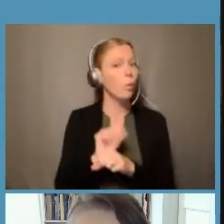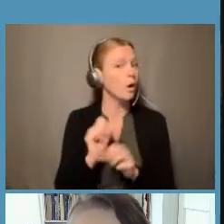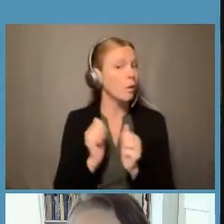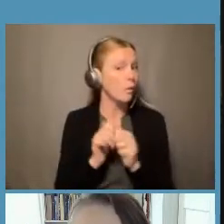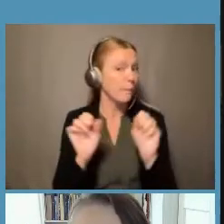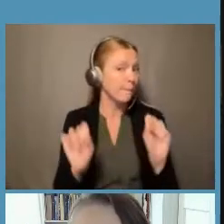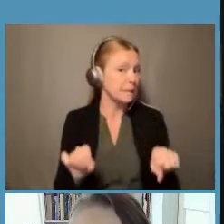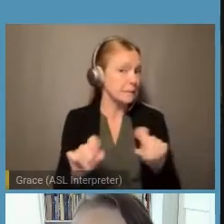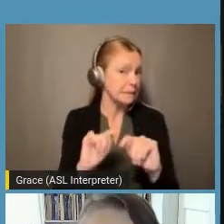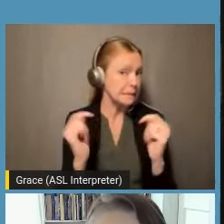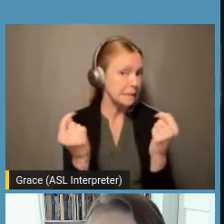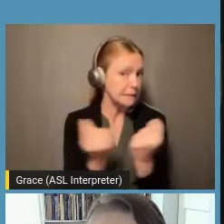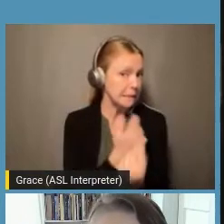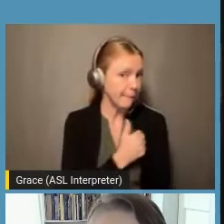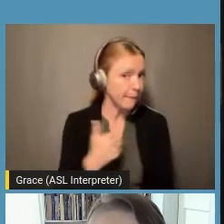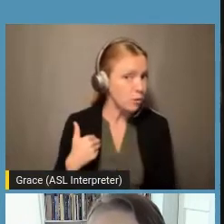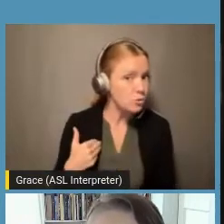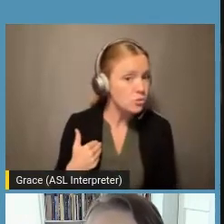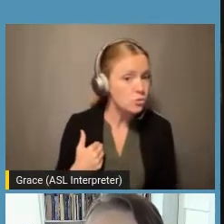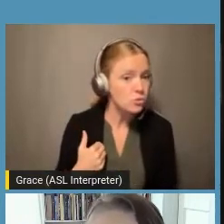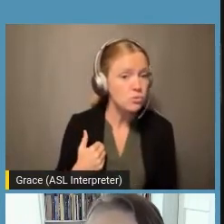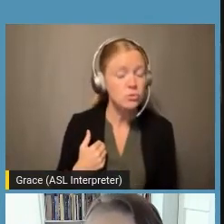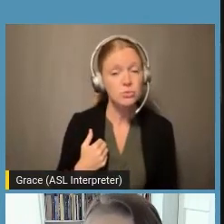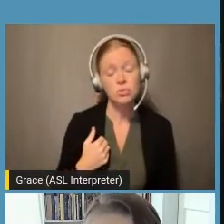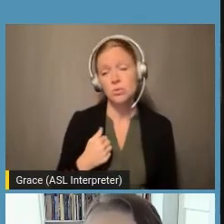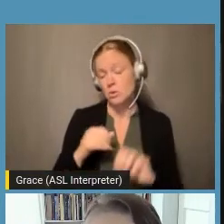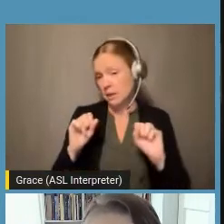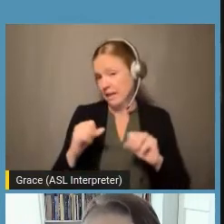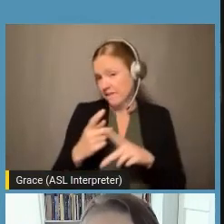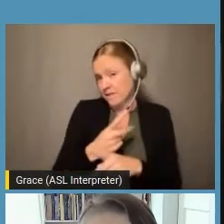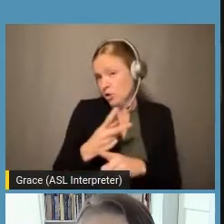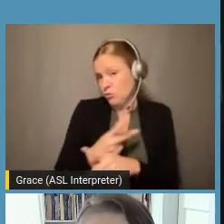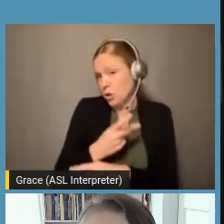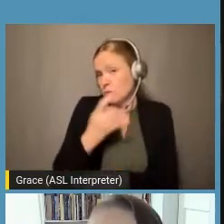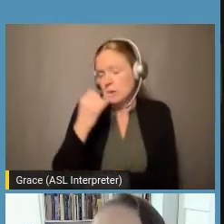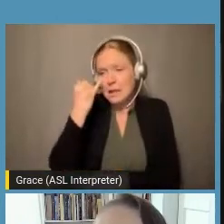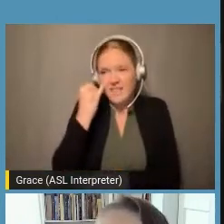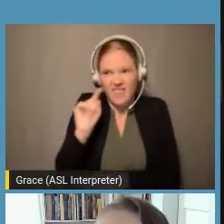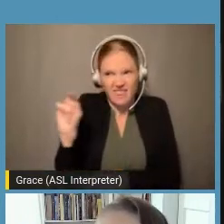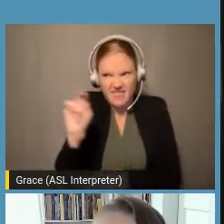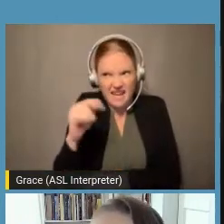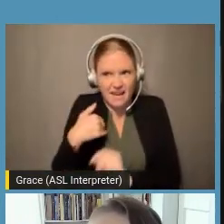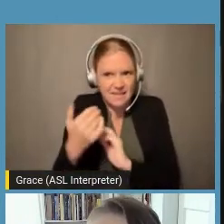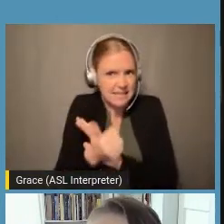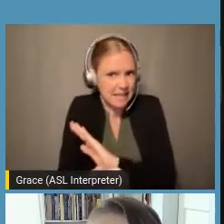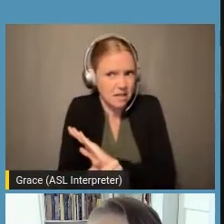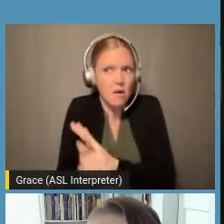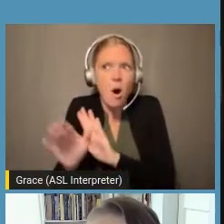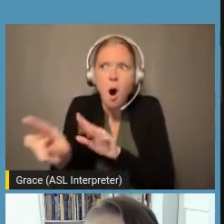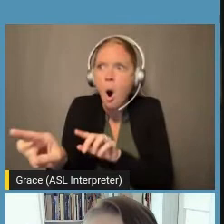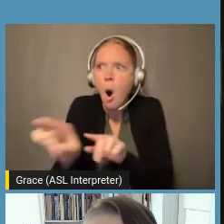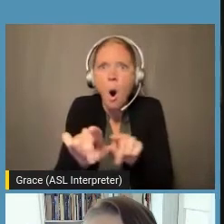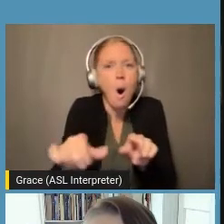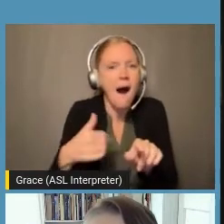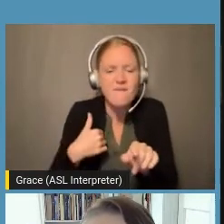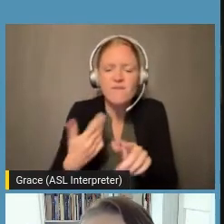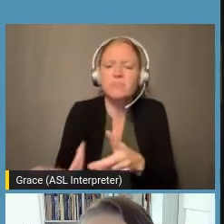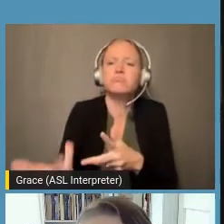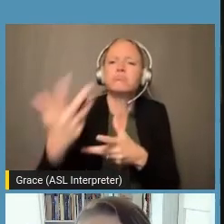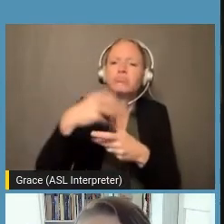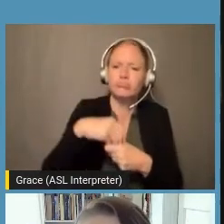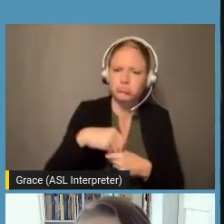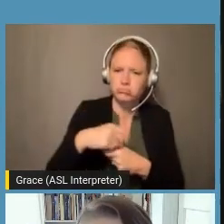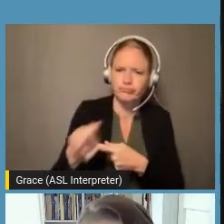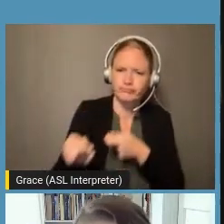potential team members, to figure out if people have skills that you need. You also can use it to kind